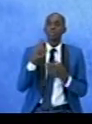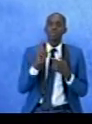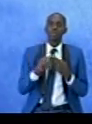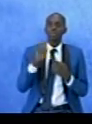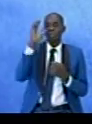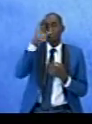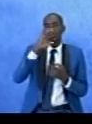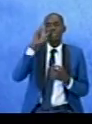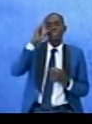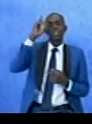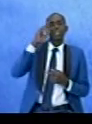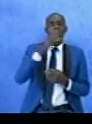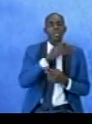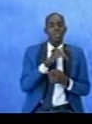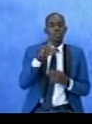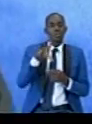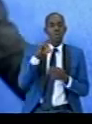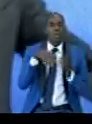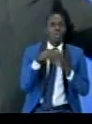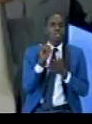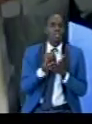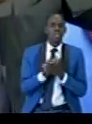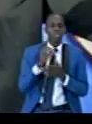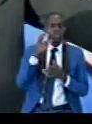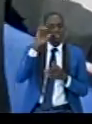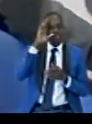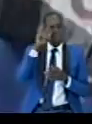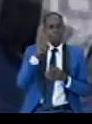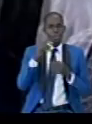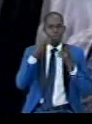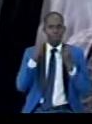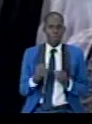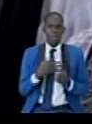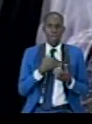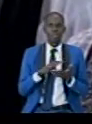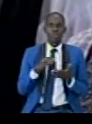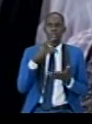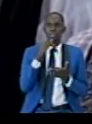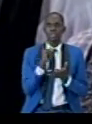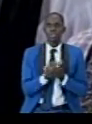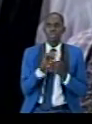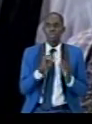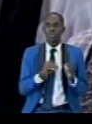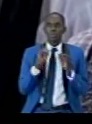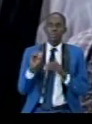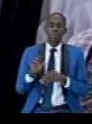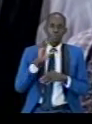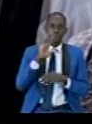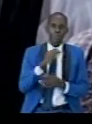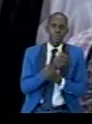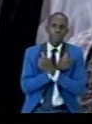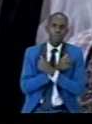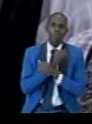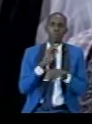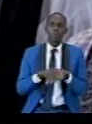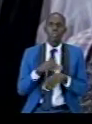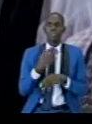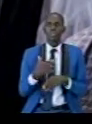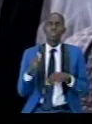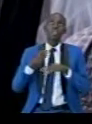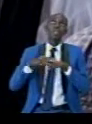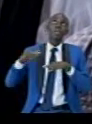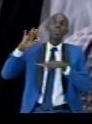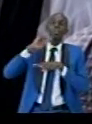discover his power and his glory. And he says, search your affection on things above and not